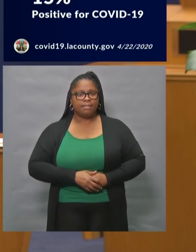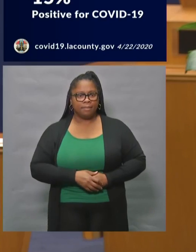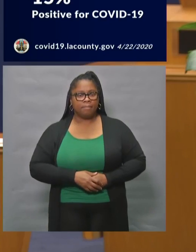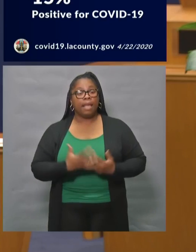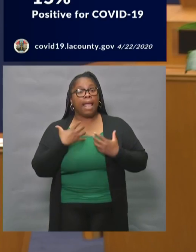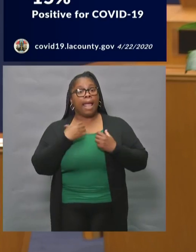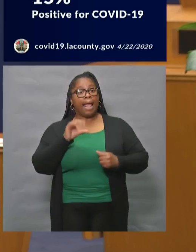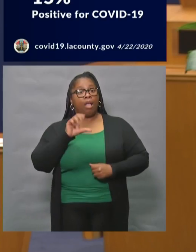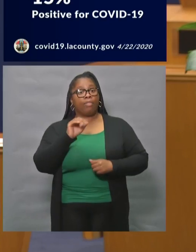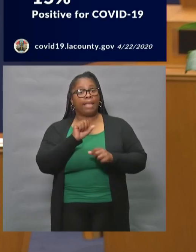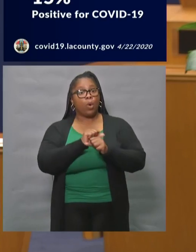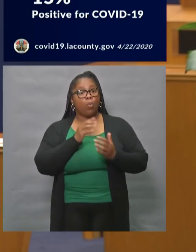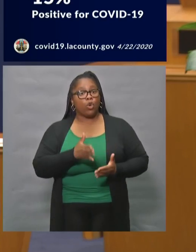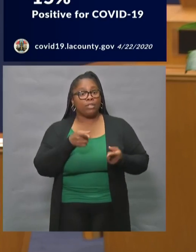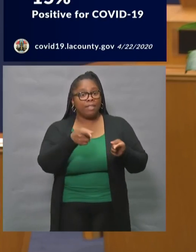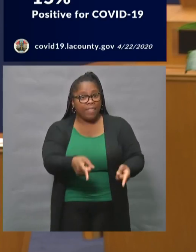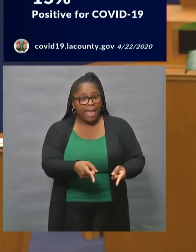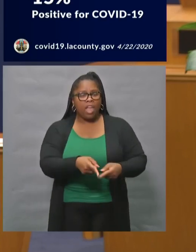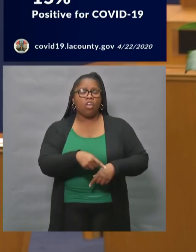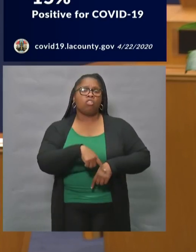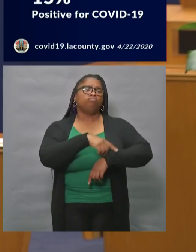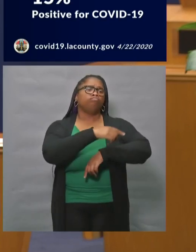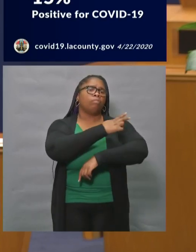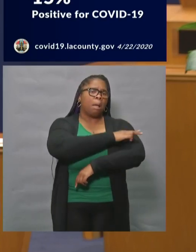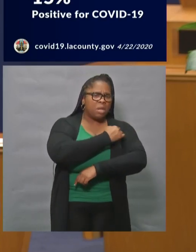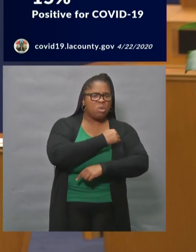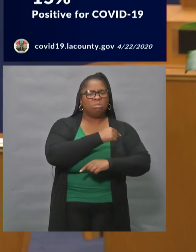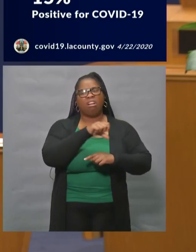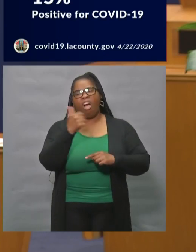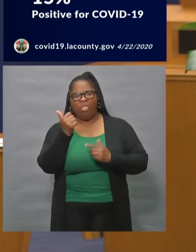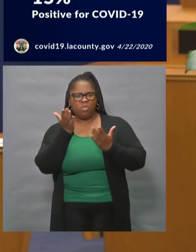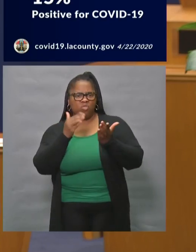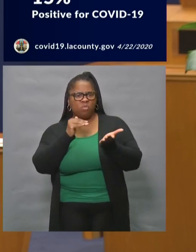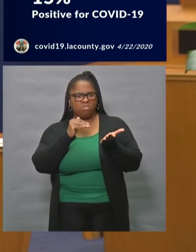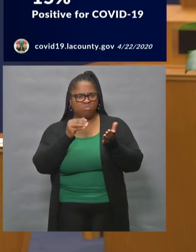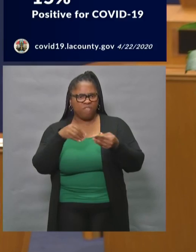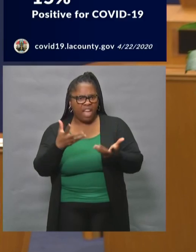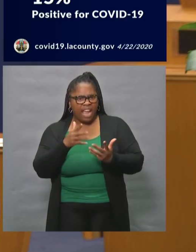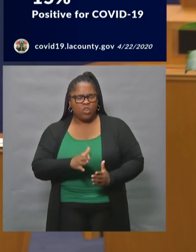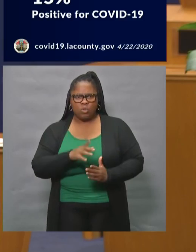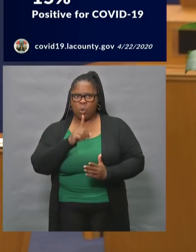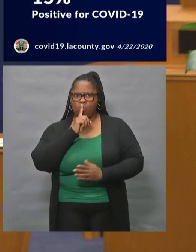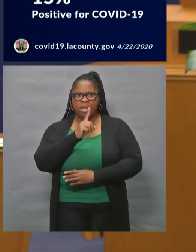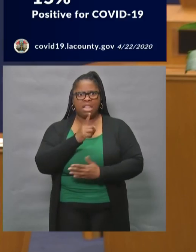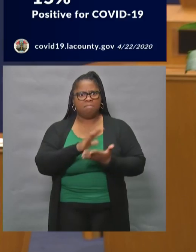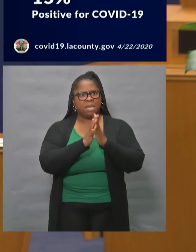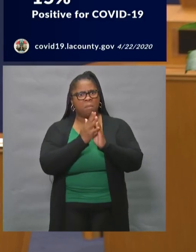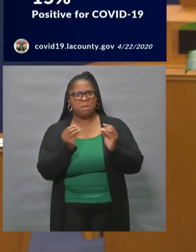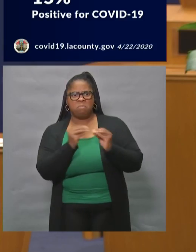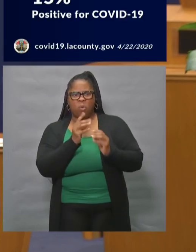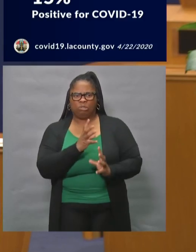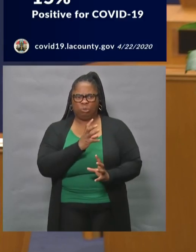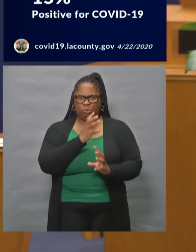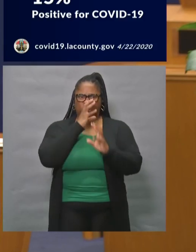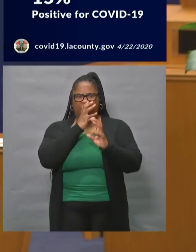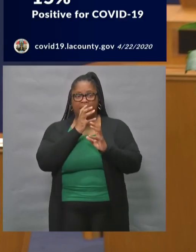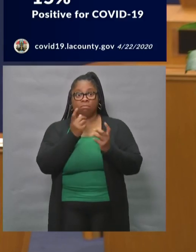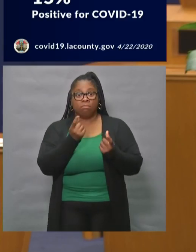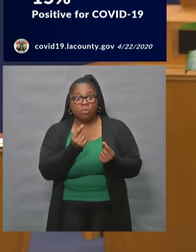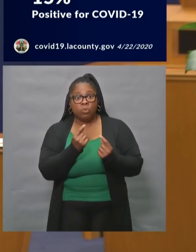nursing facilities, hospitals, and other service providers are taking extraordinary measures to make sure we're conserving